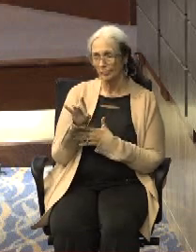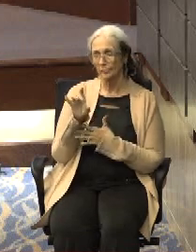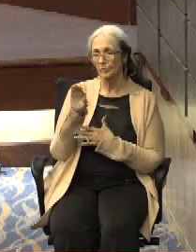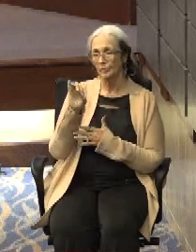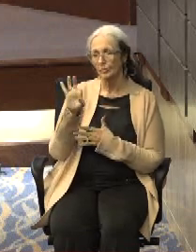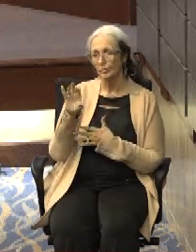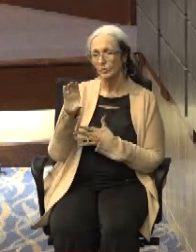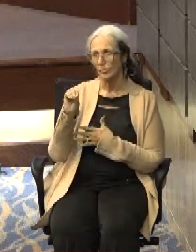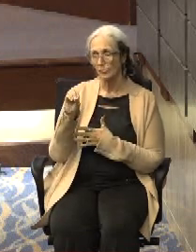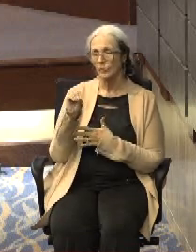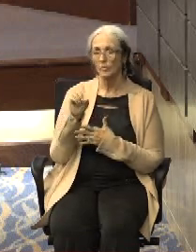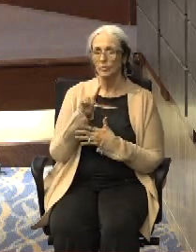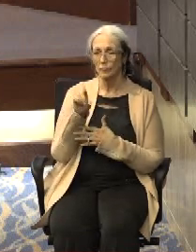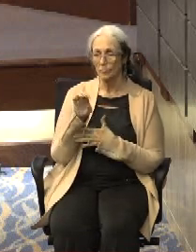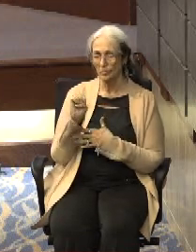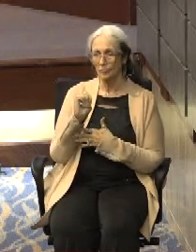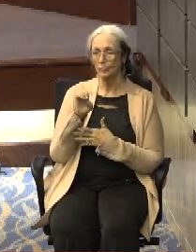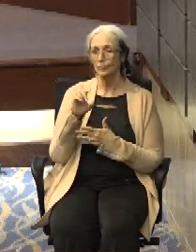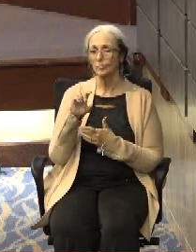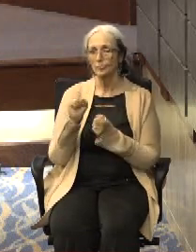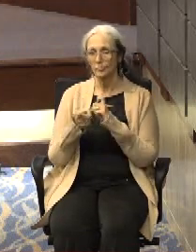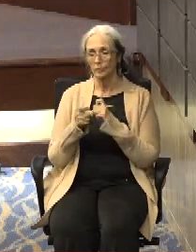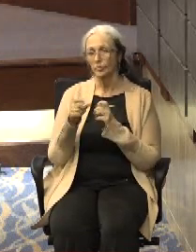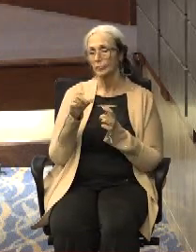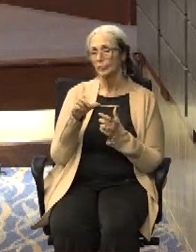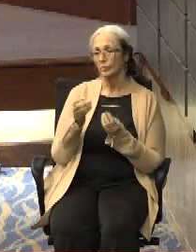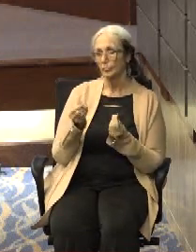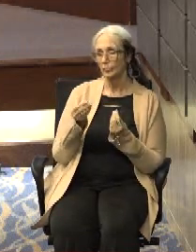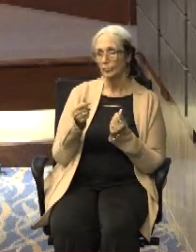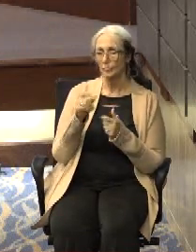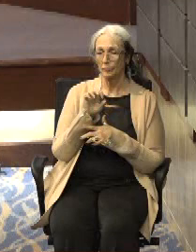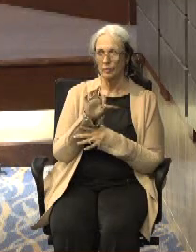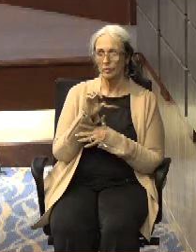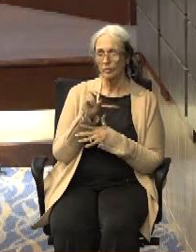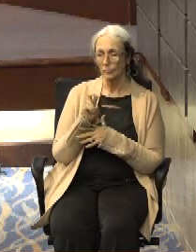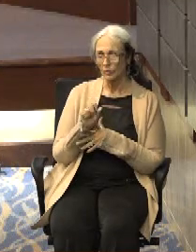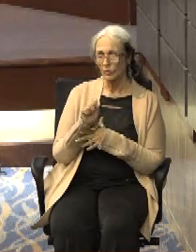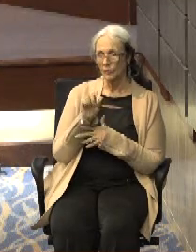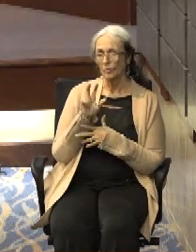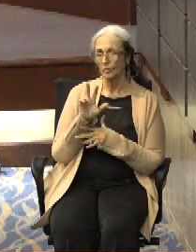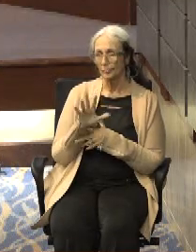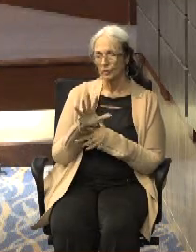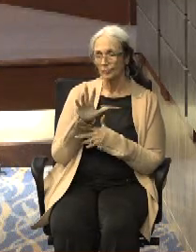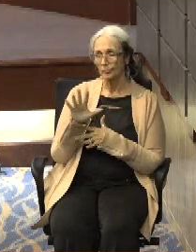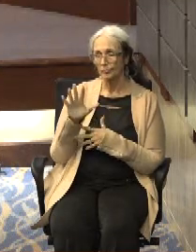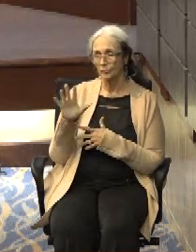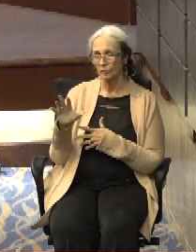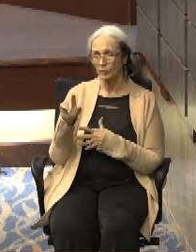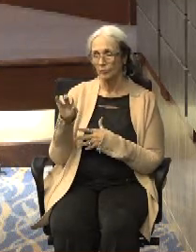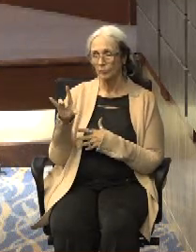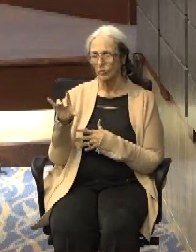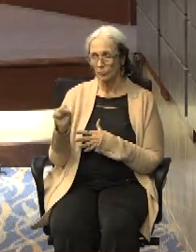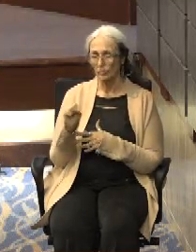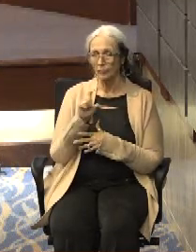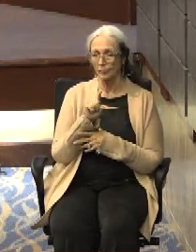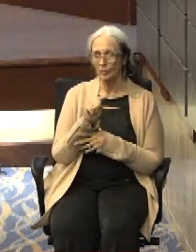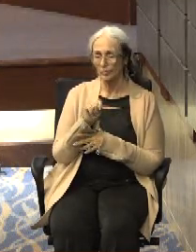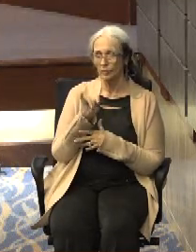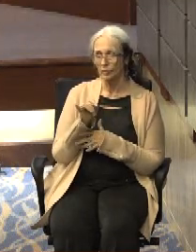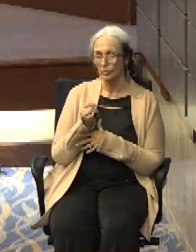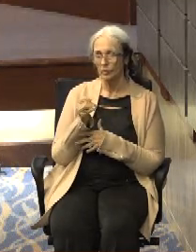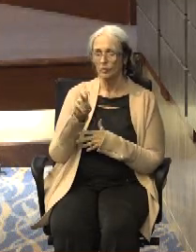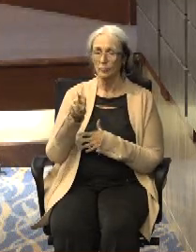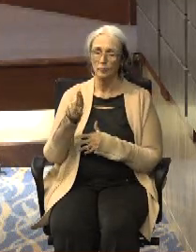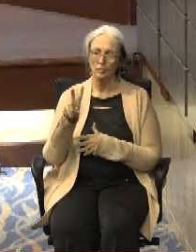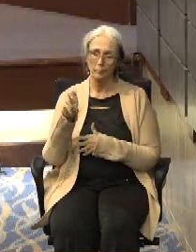code. Provided the zoning map shall be changed that certain property described as a 9.255 acre tract of land situated in the TJ Chambers Survey, Abstract